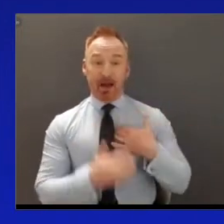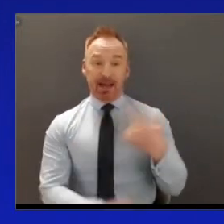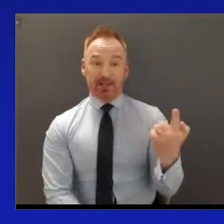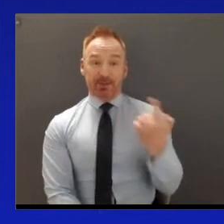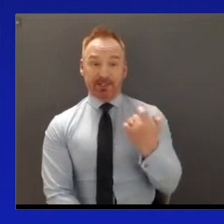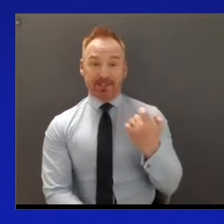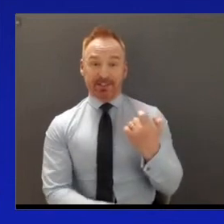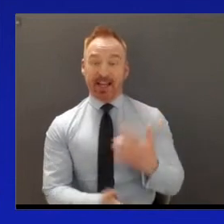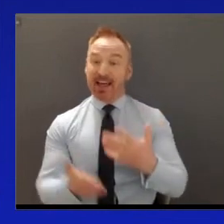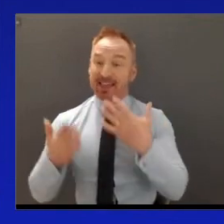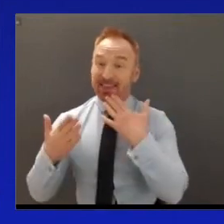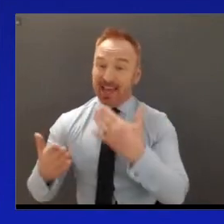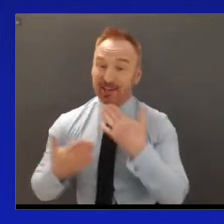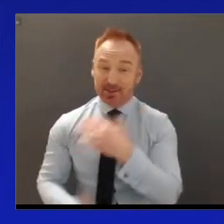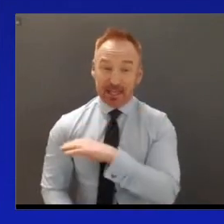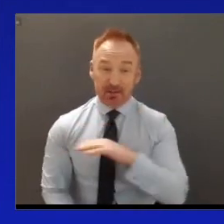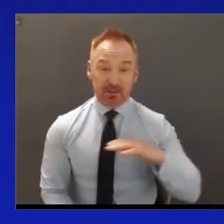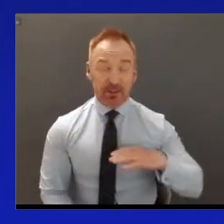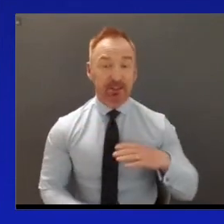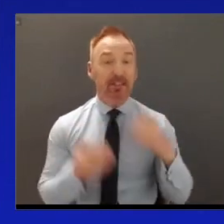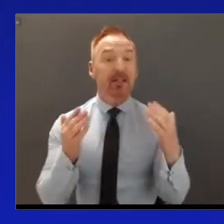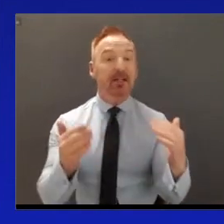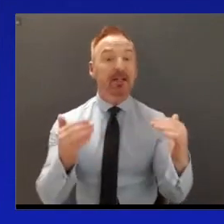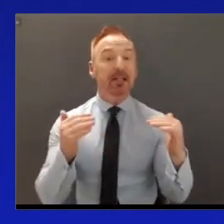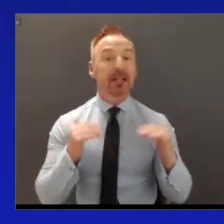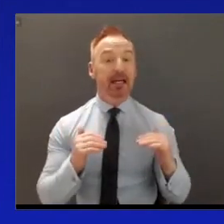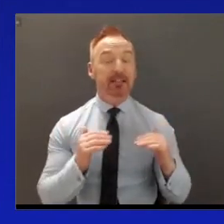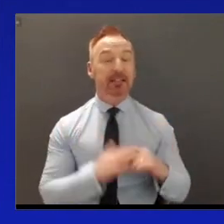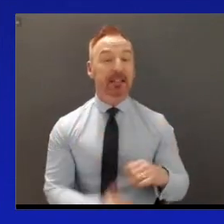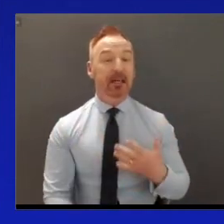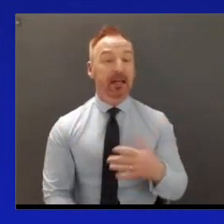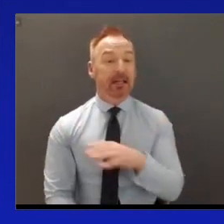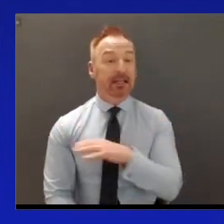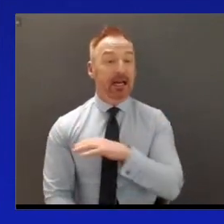Thank you, Councillor. Next is Councillor Gower.